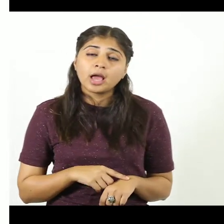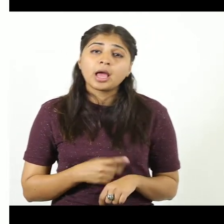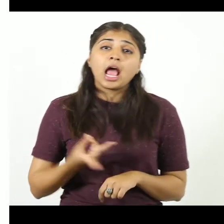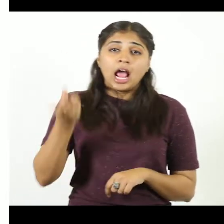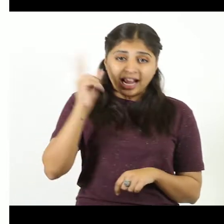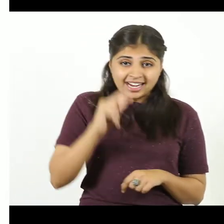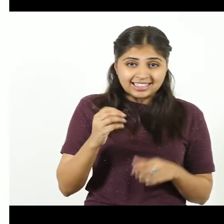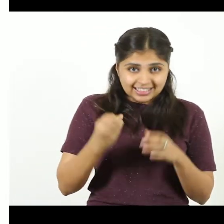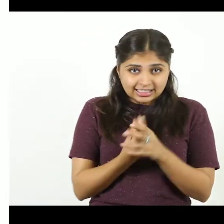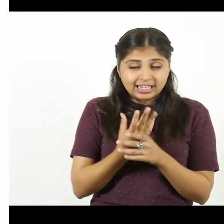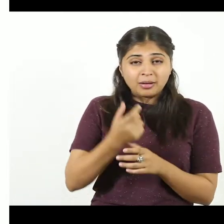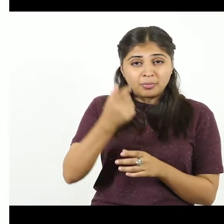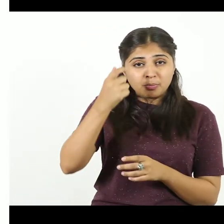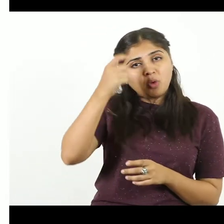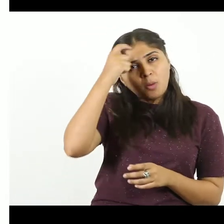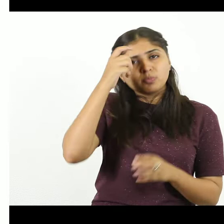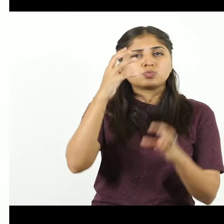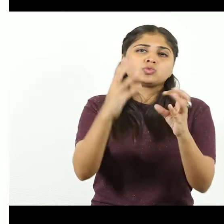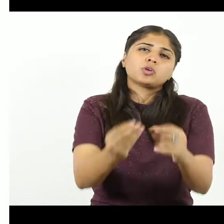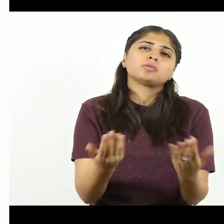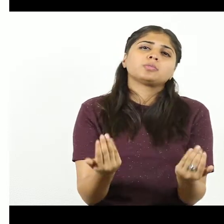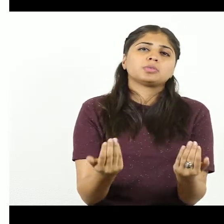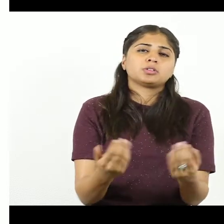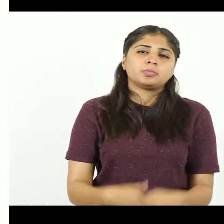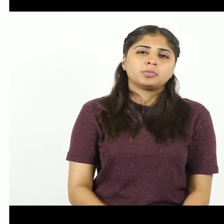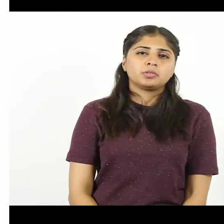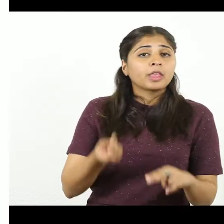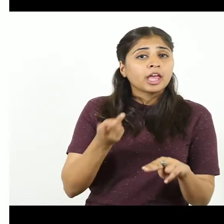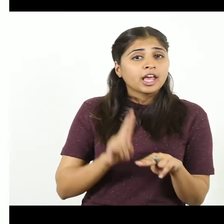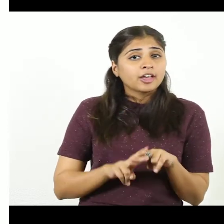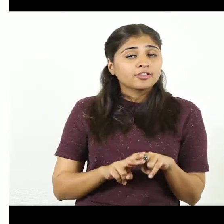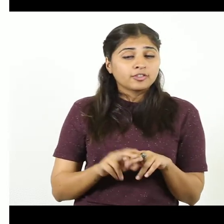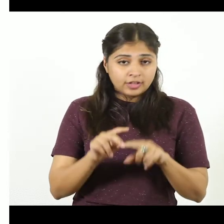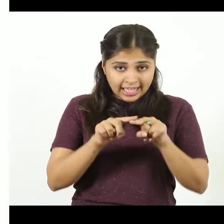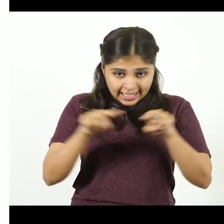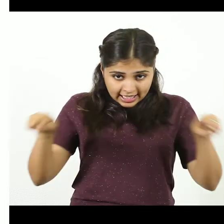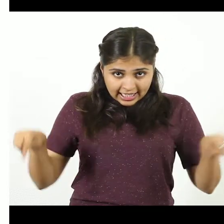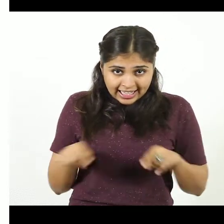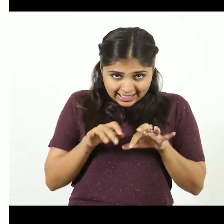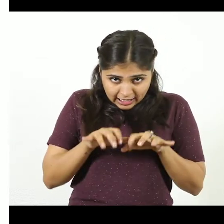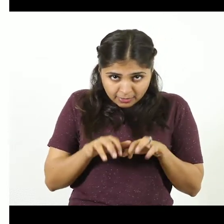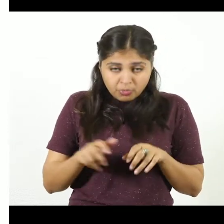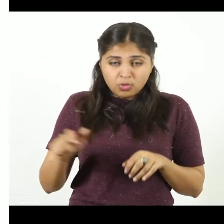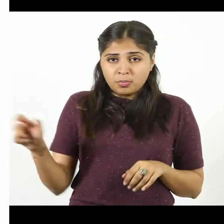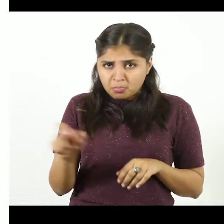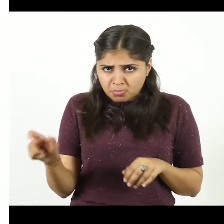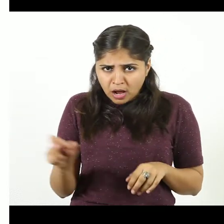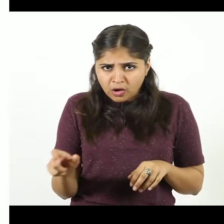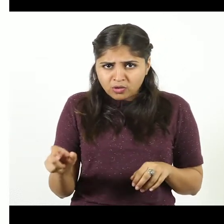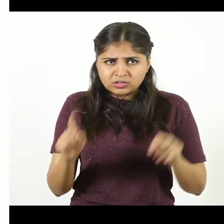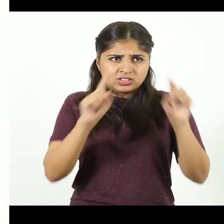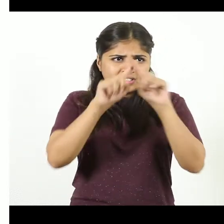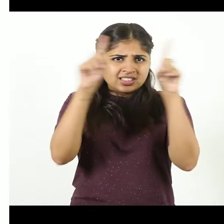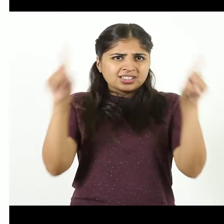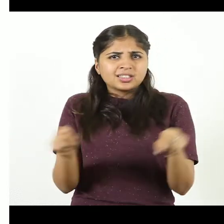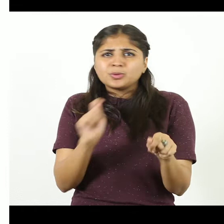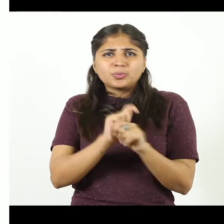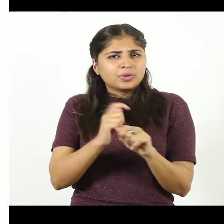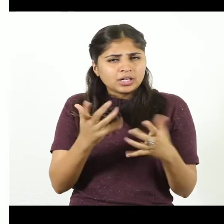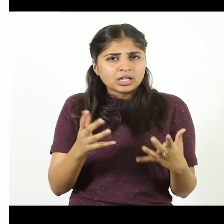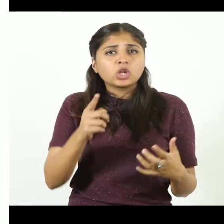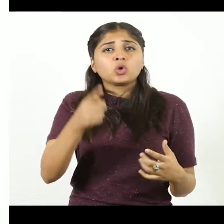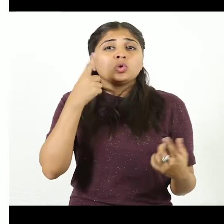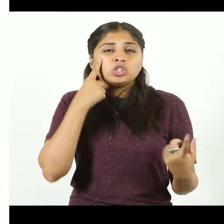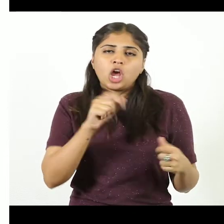mouse or monitor is not working properly, please check all the cables to make sure they are plugged in